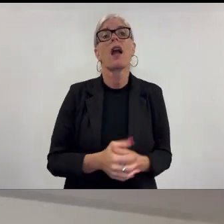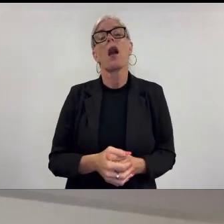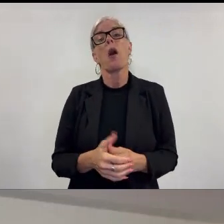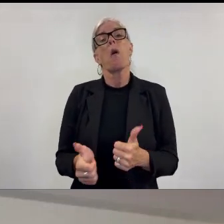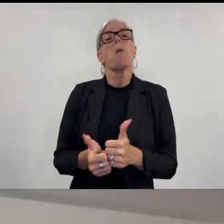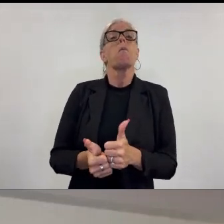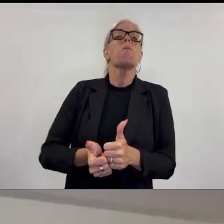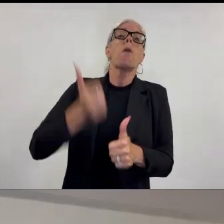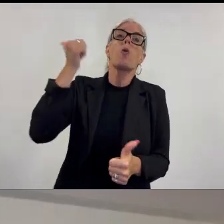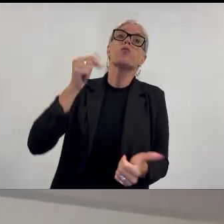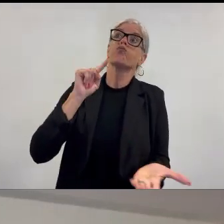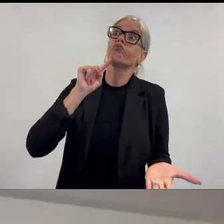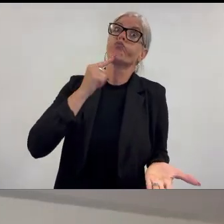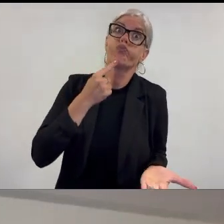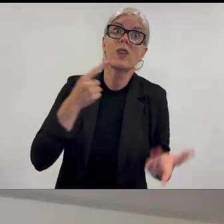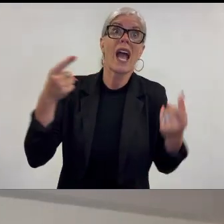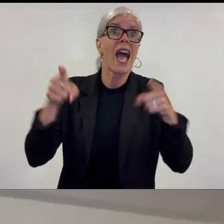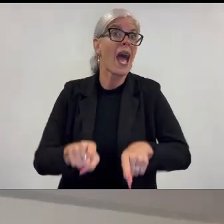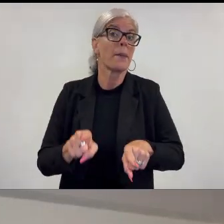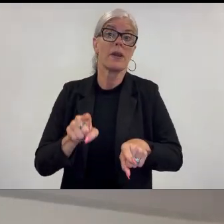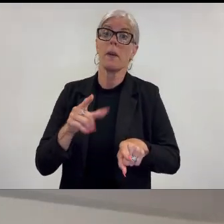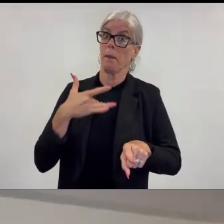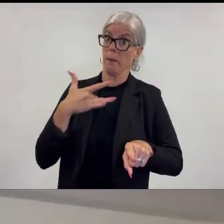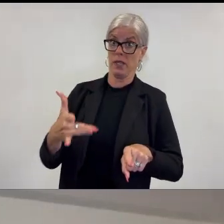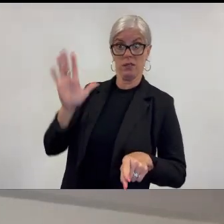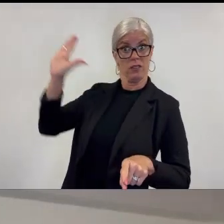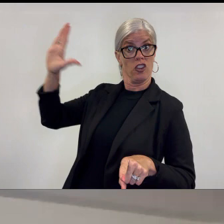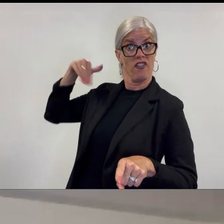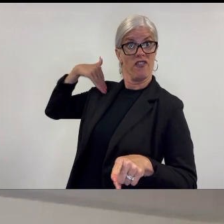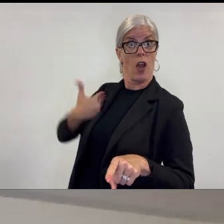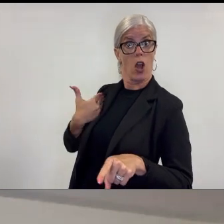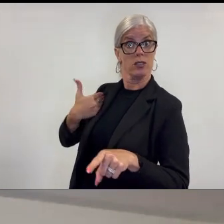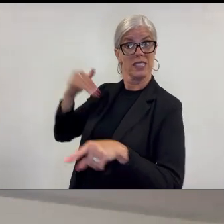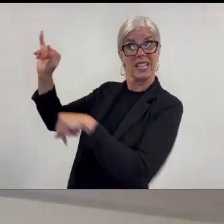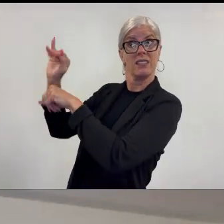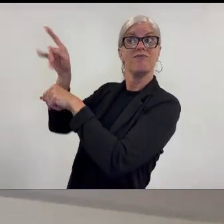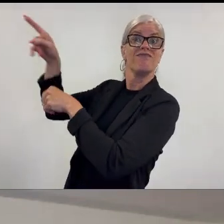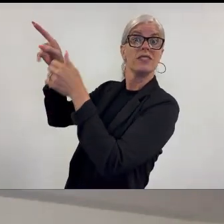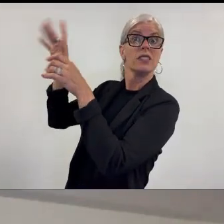and if there are adverse events, they are being dealt with. And most of those adverse